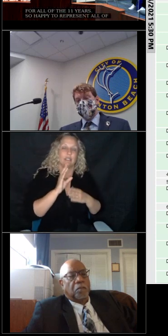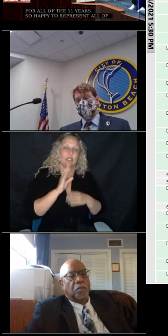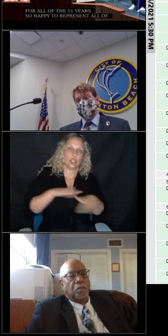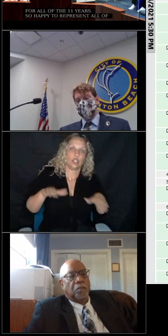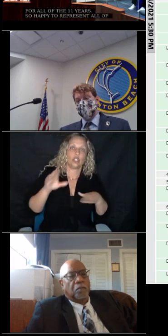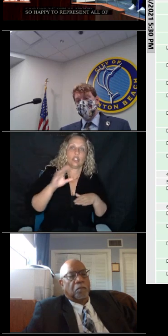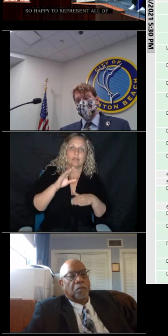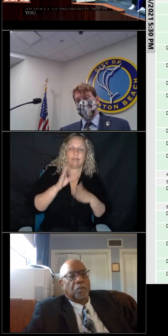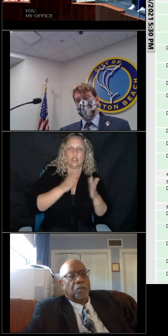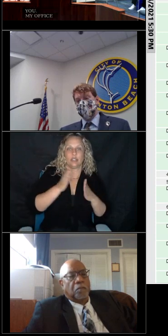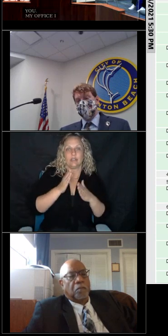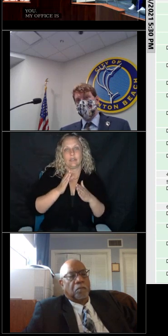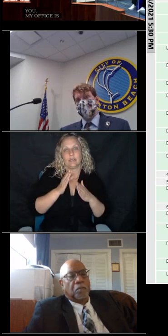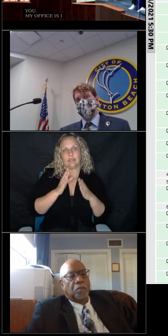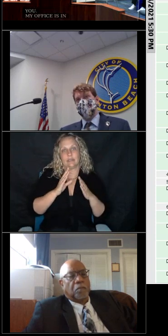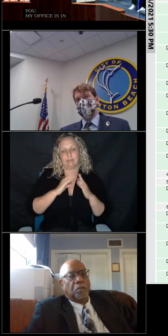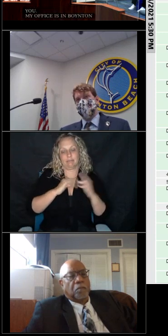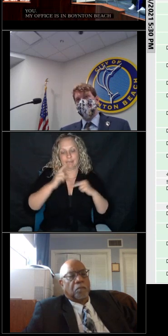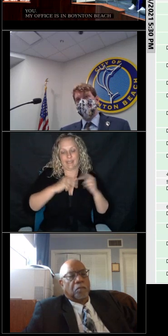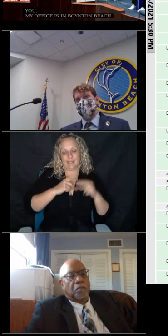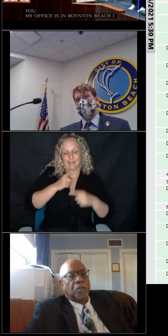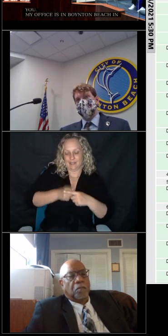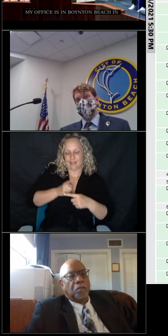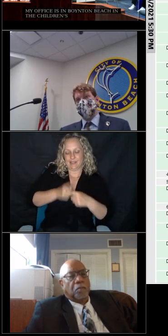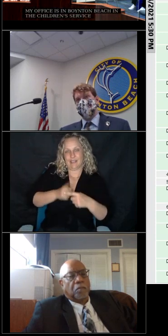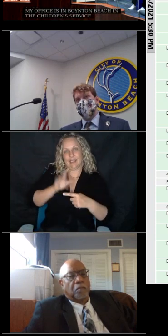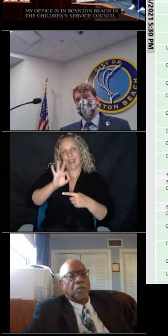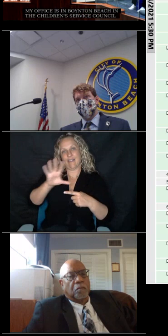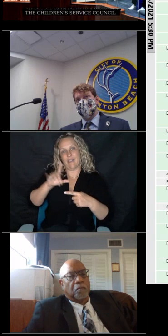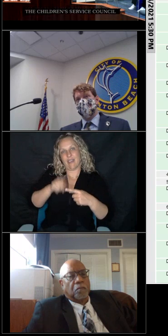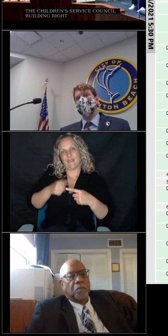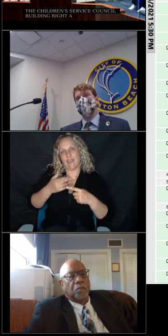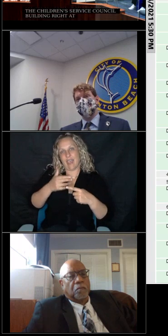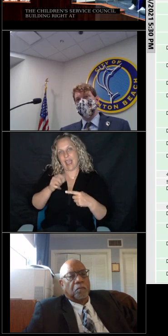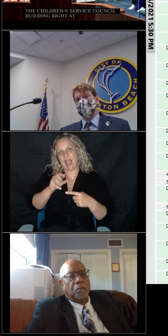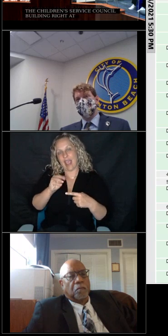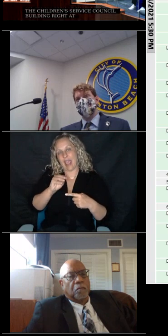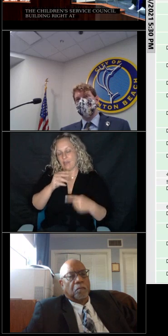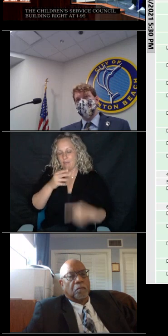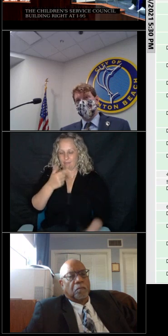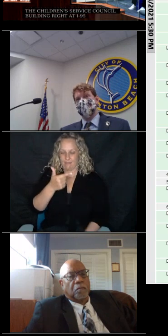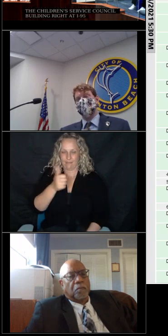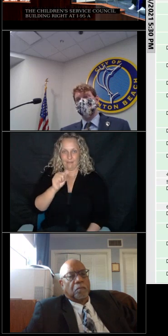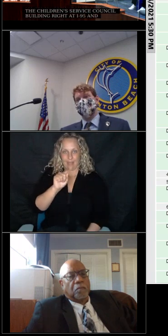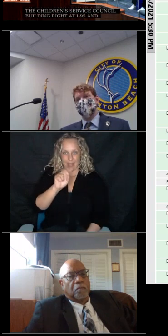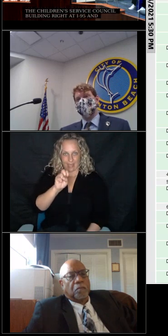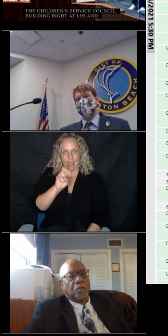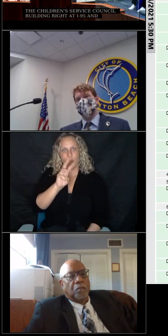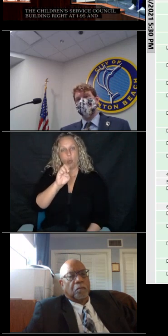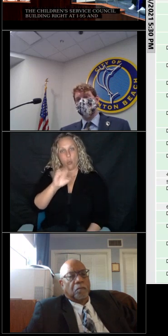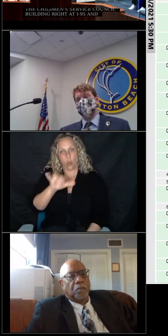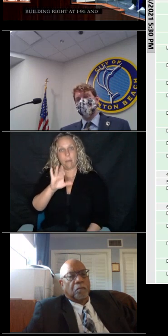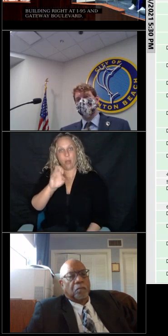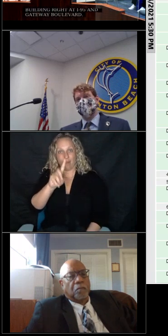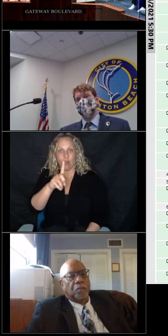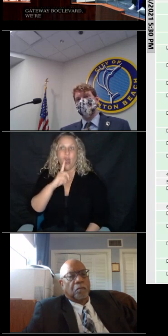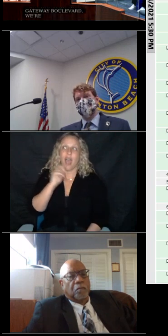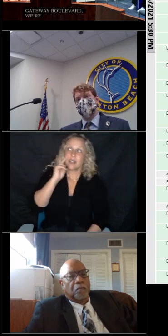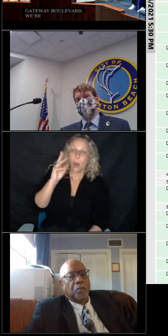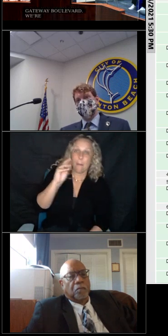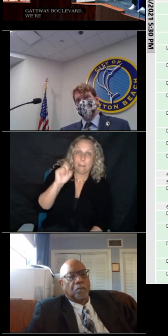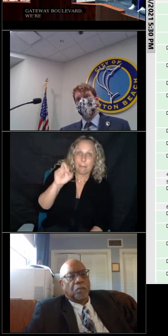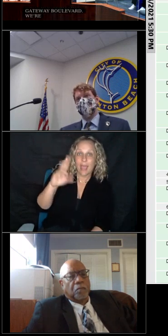building right at I-95 and Gateway Boulevard. We're there for all of you. We're happy. We saw the mayor came up to Tallahassee,